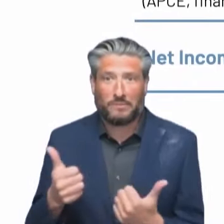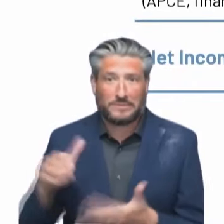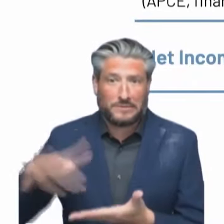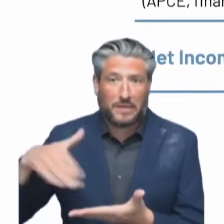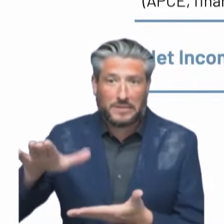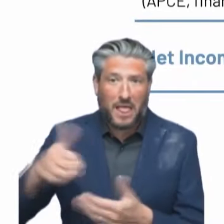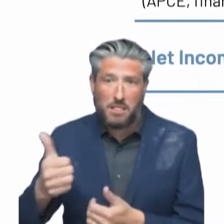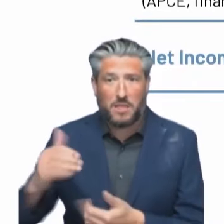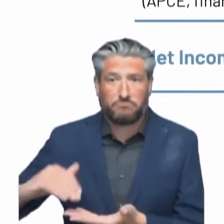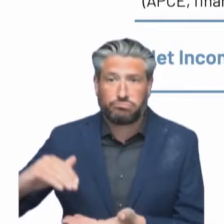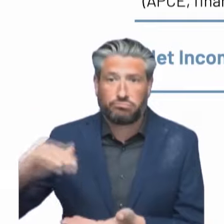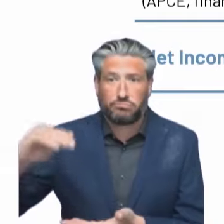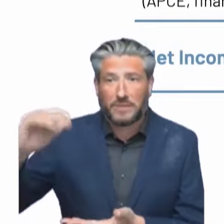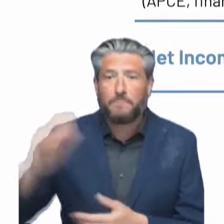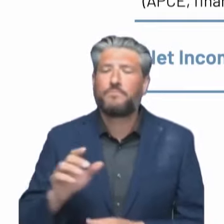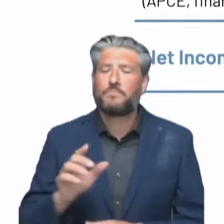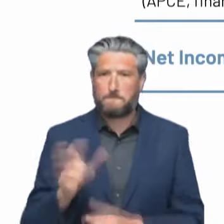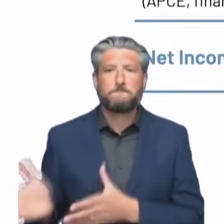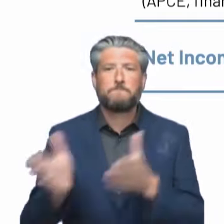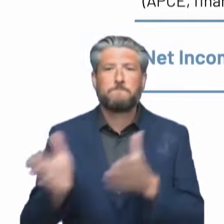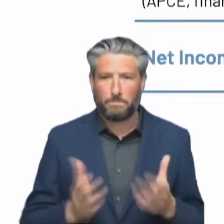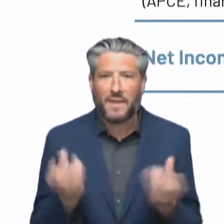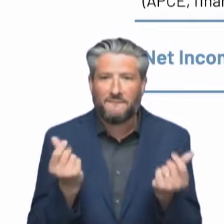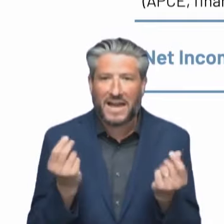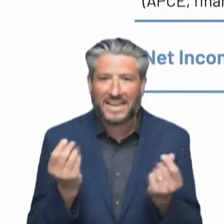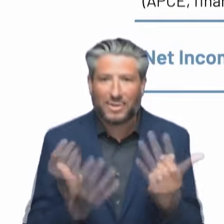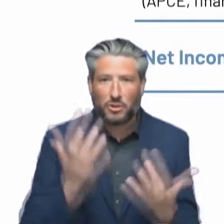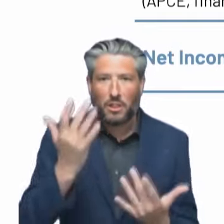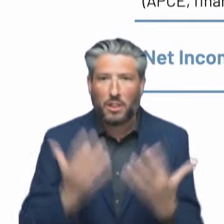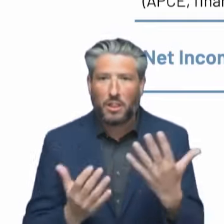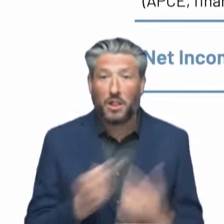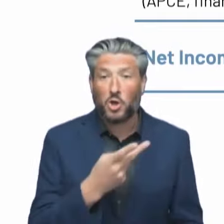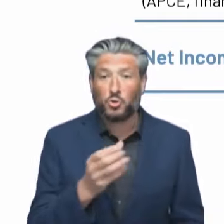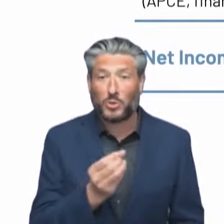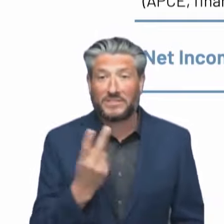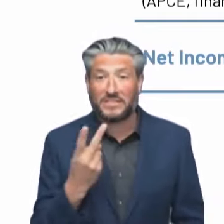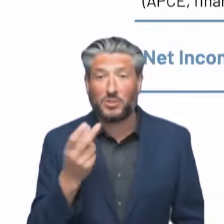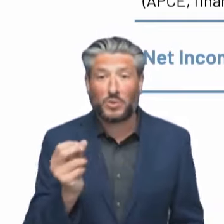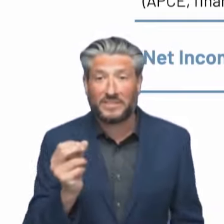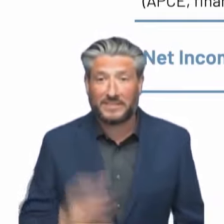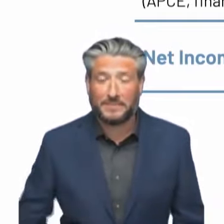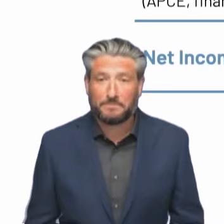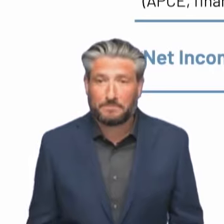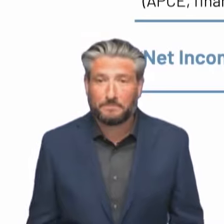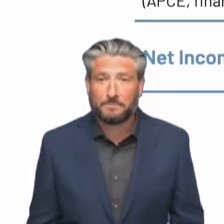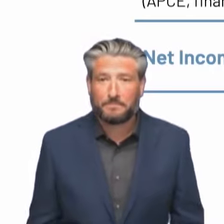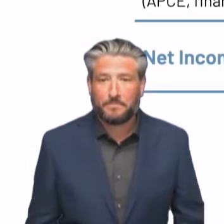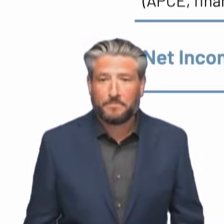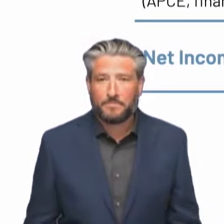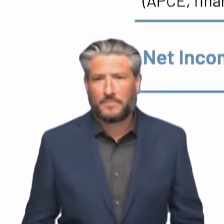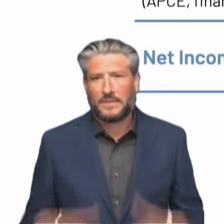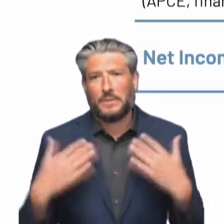performance. 2020 was severely impacted by the COVID crisis. Sales came to